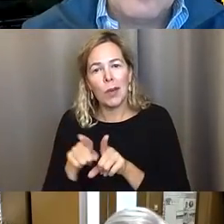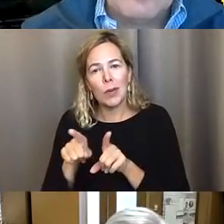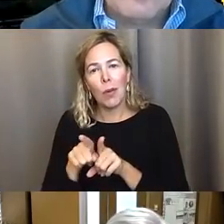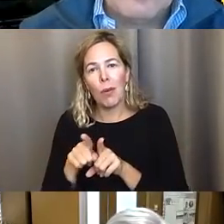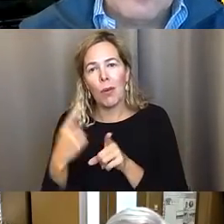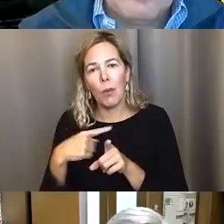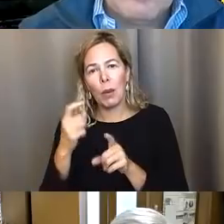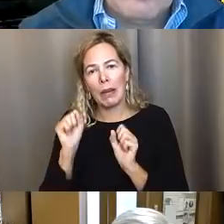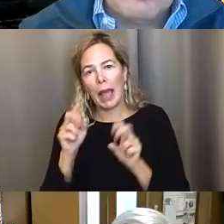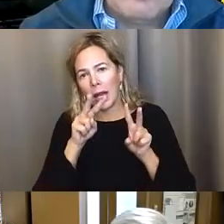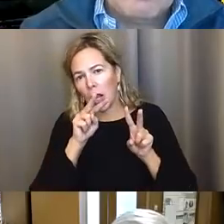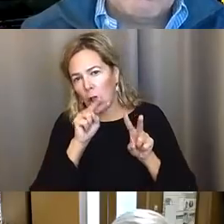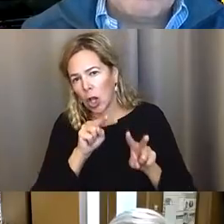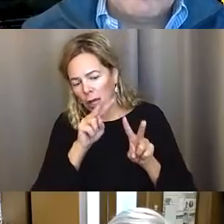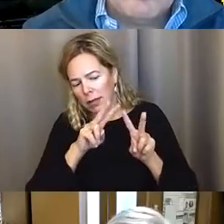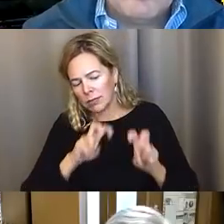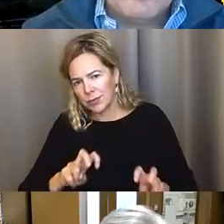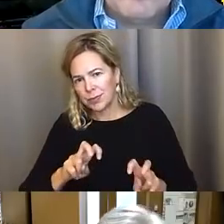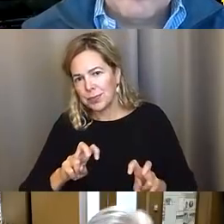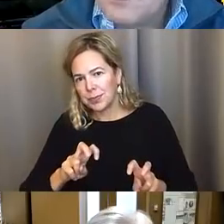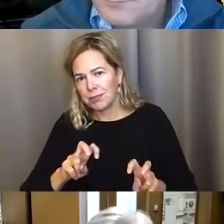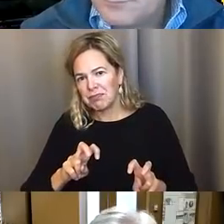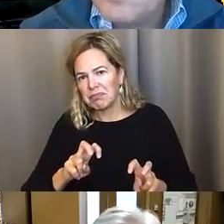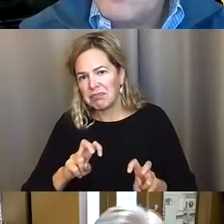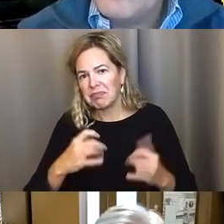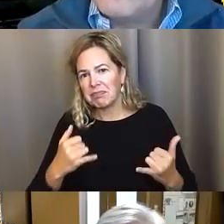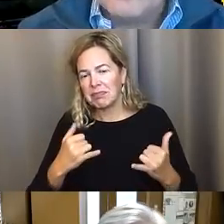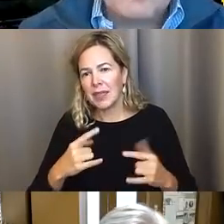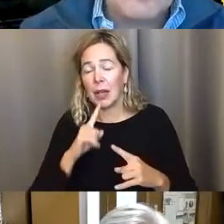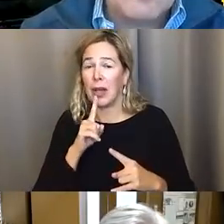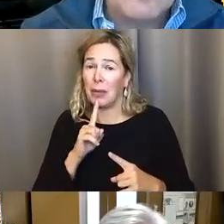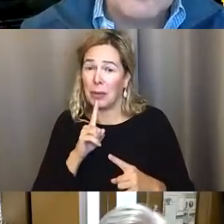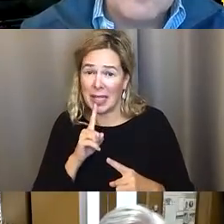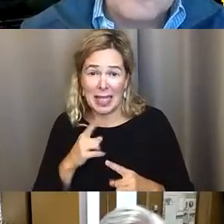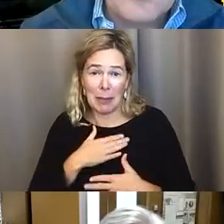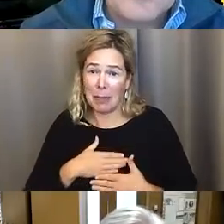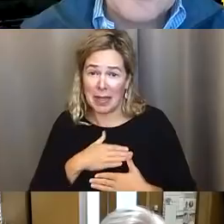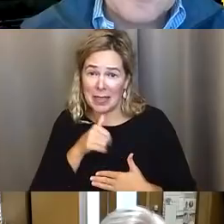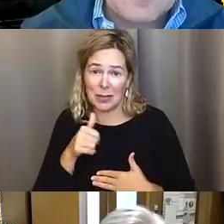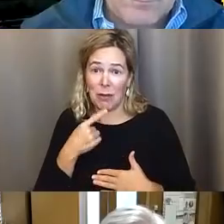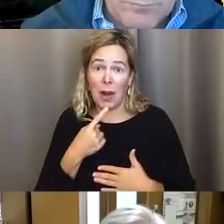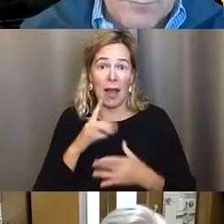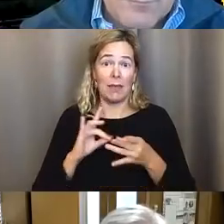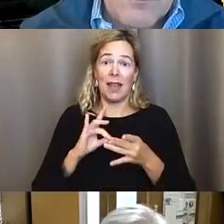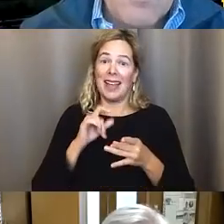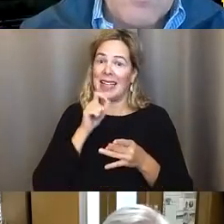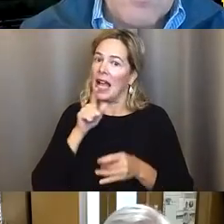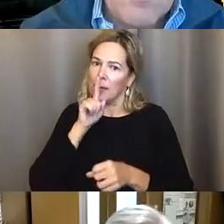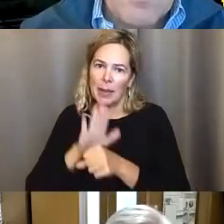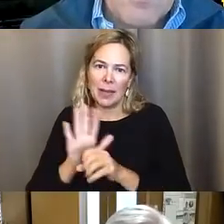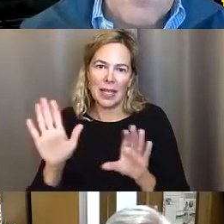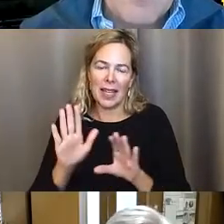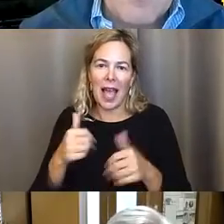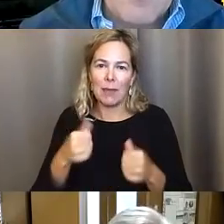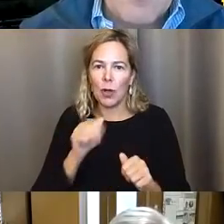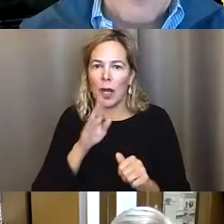at early on. Again, please don't take any of this as commitments. I'm trying to be as transparent